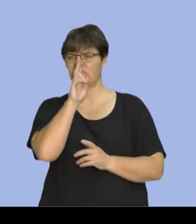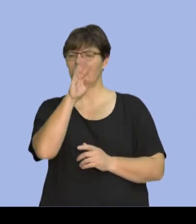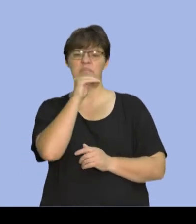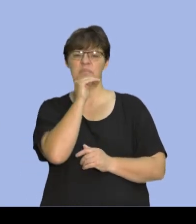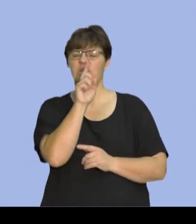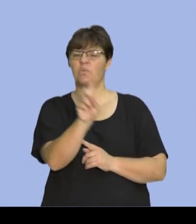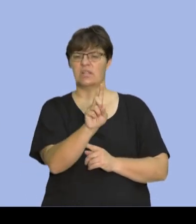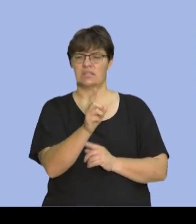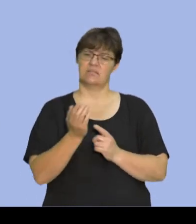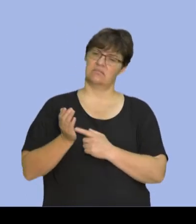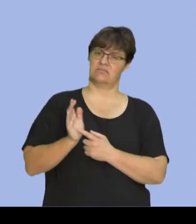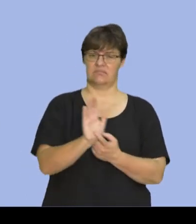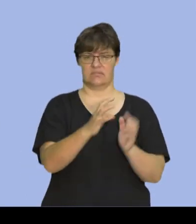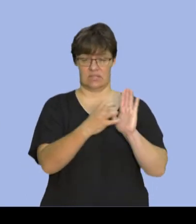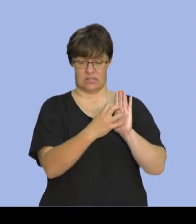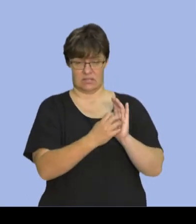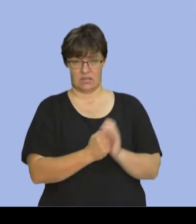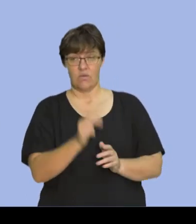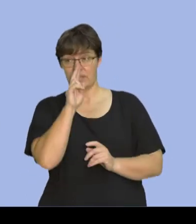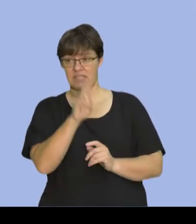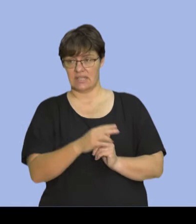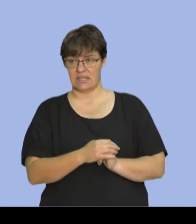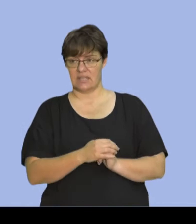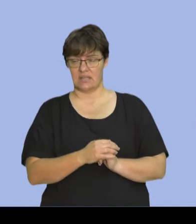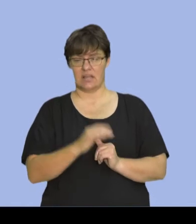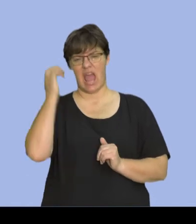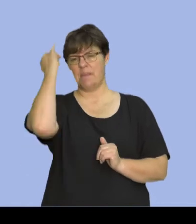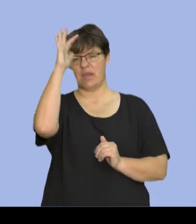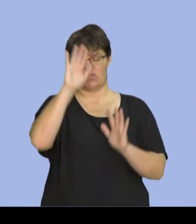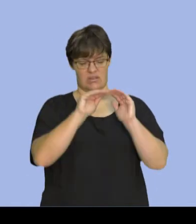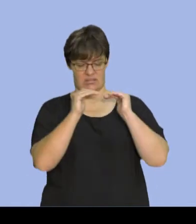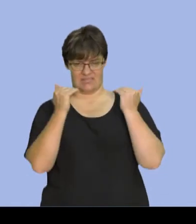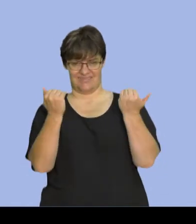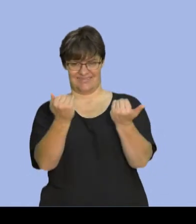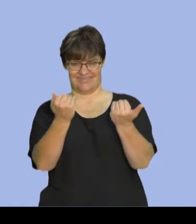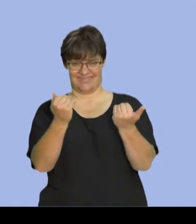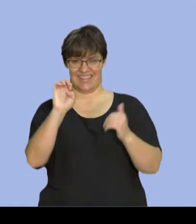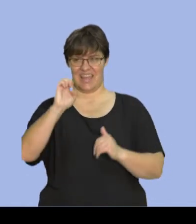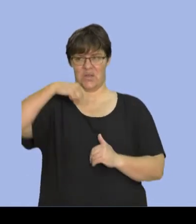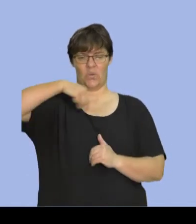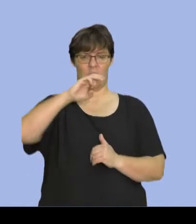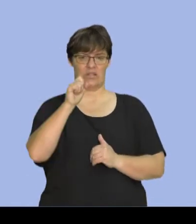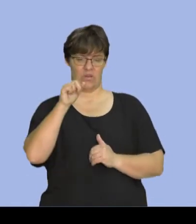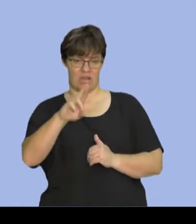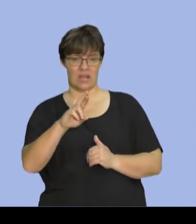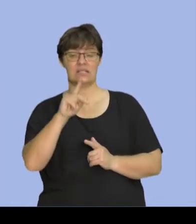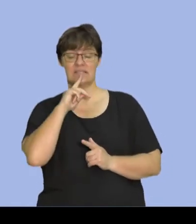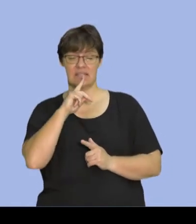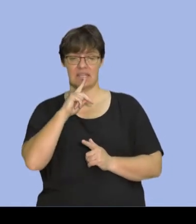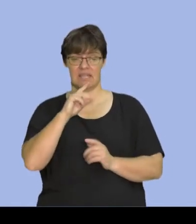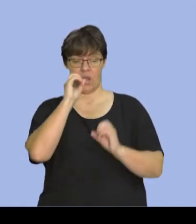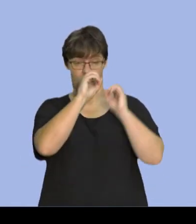means in terms of an illustration. So here we see this imaginary equator where we see that the chromosomes have